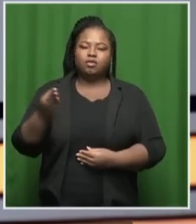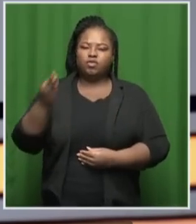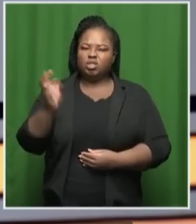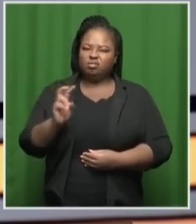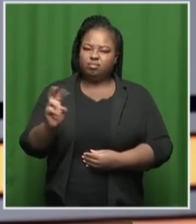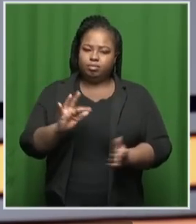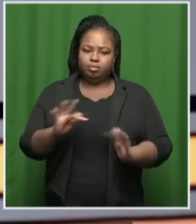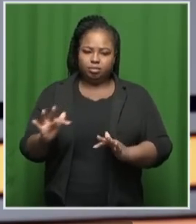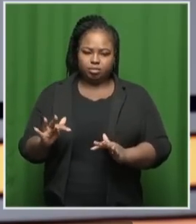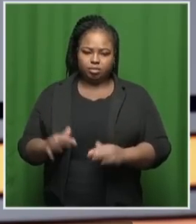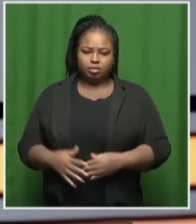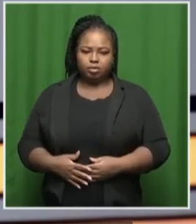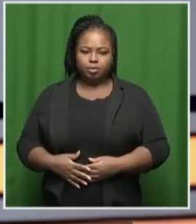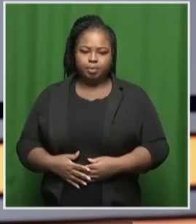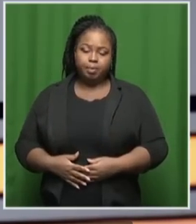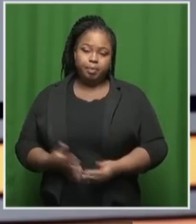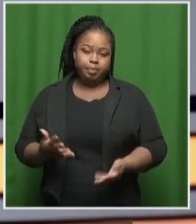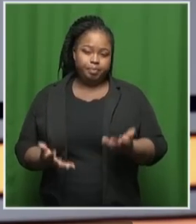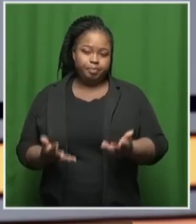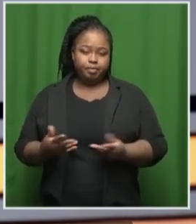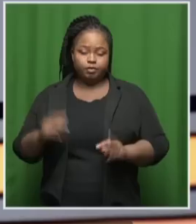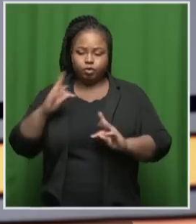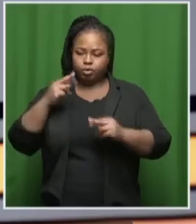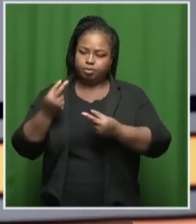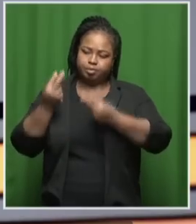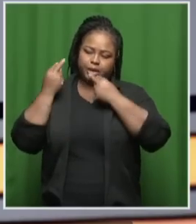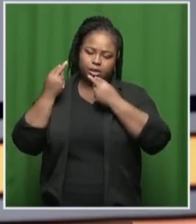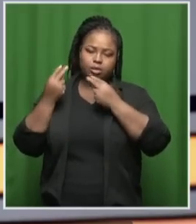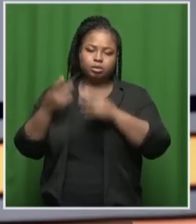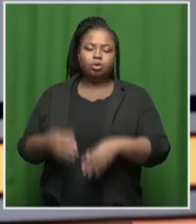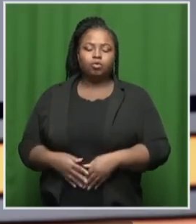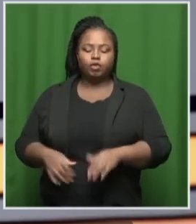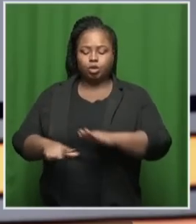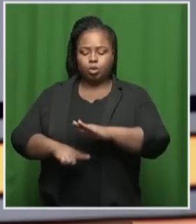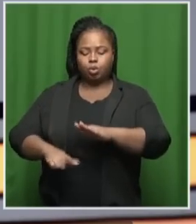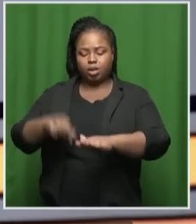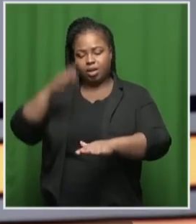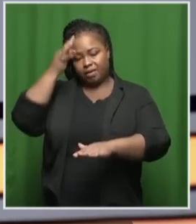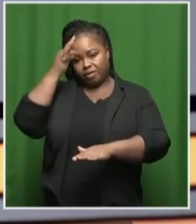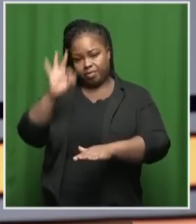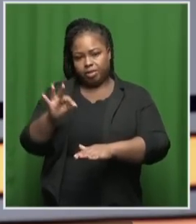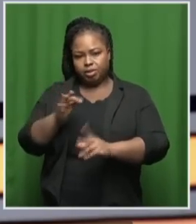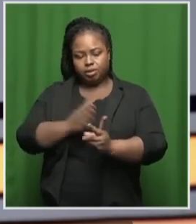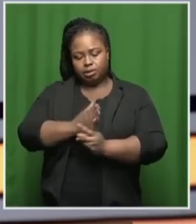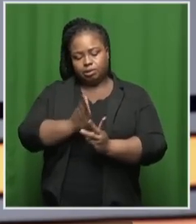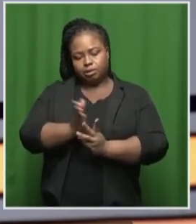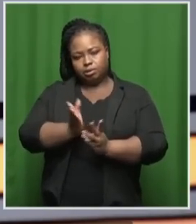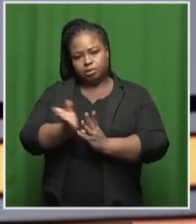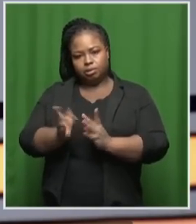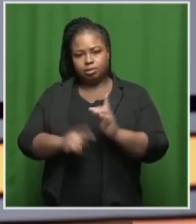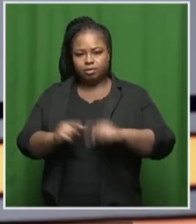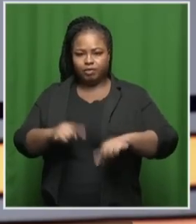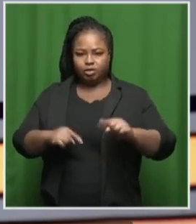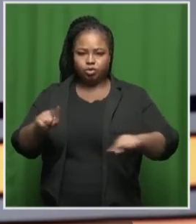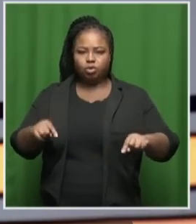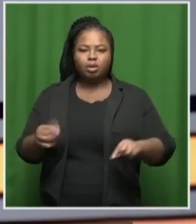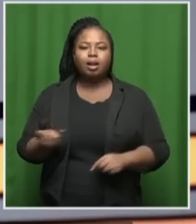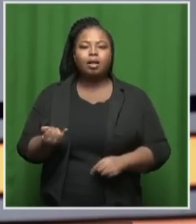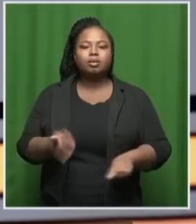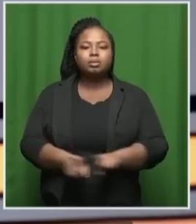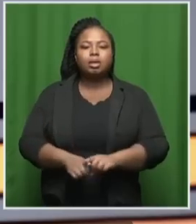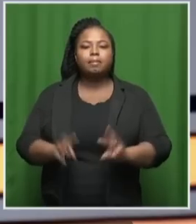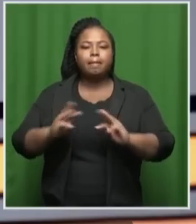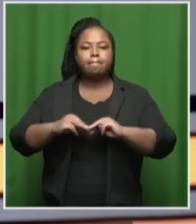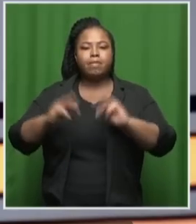And so if we reflect on what happened in local government, we have these different scenarios. What I like to call the Mangaung scenario.